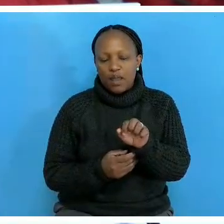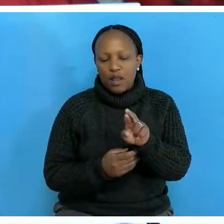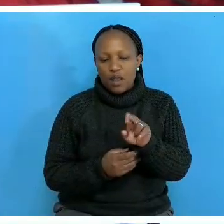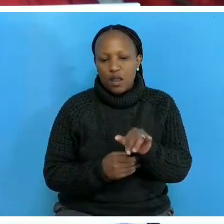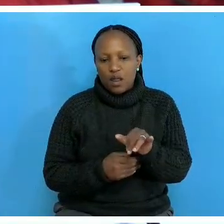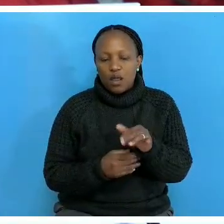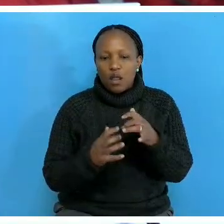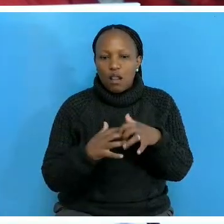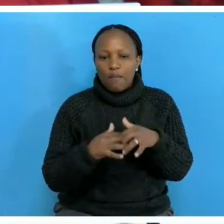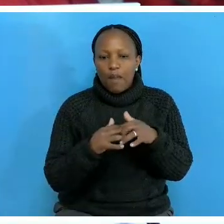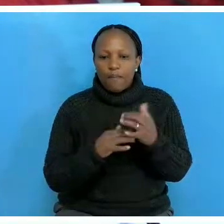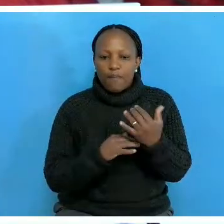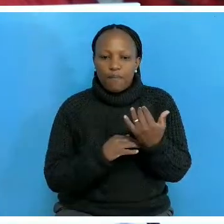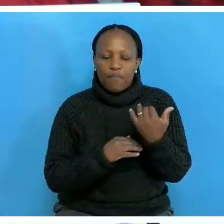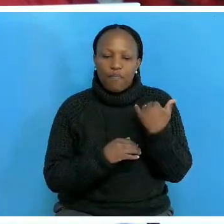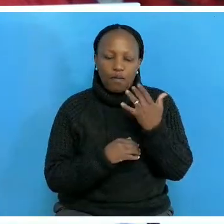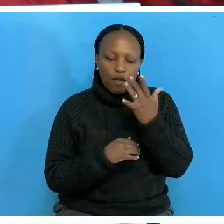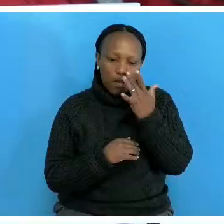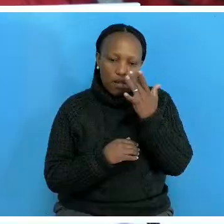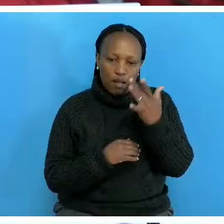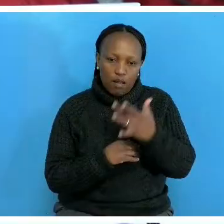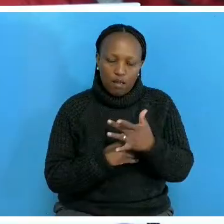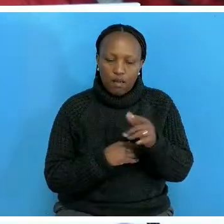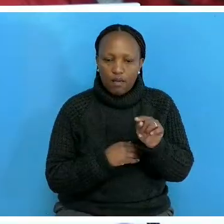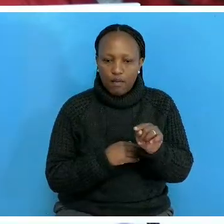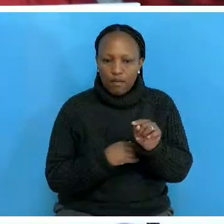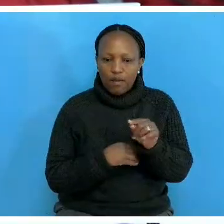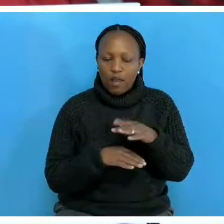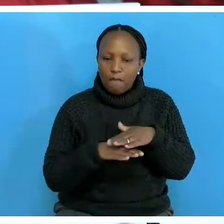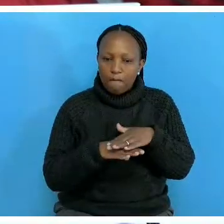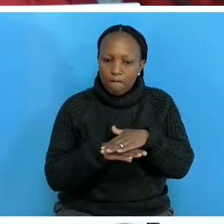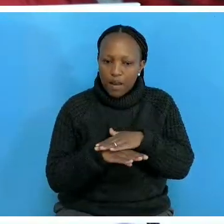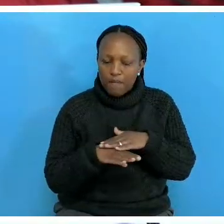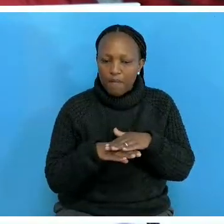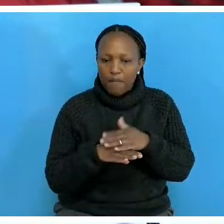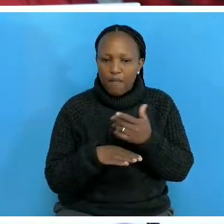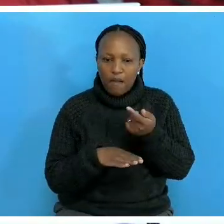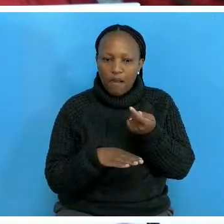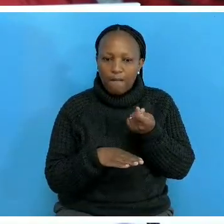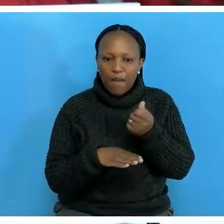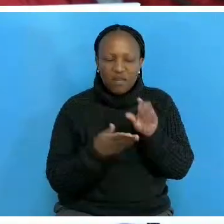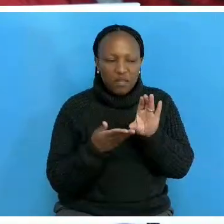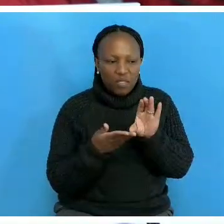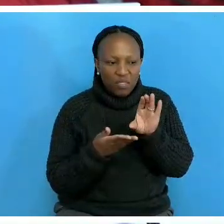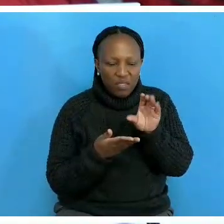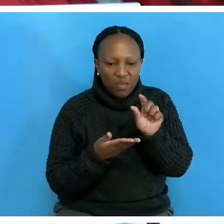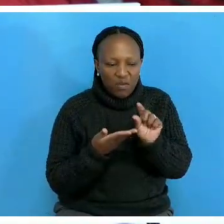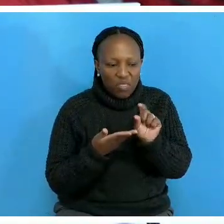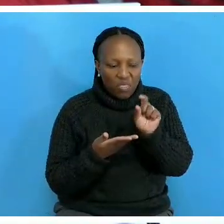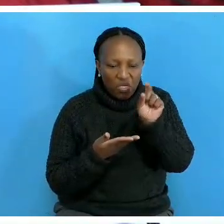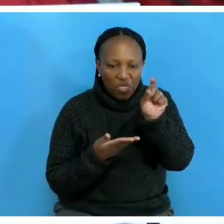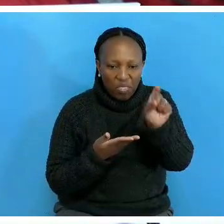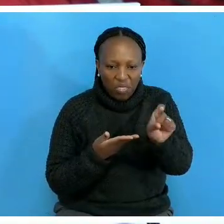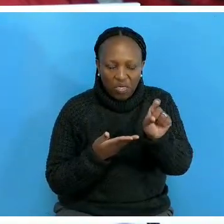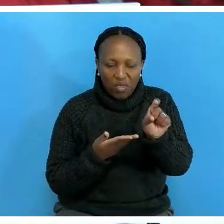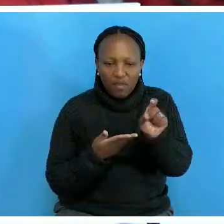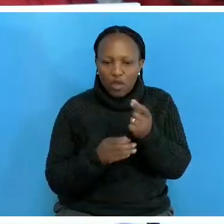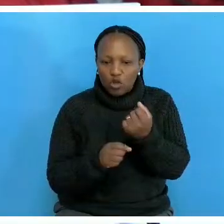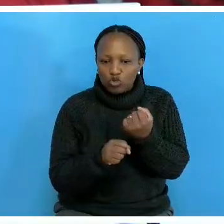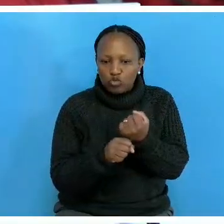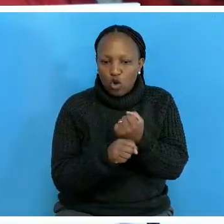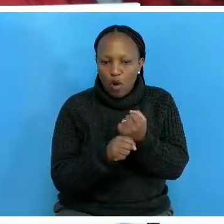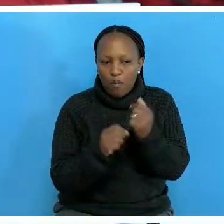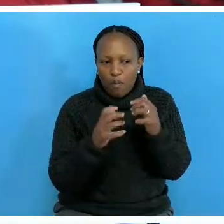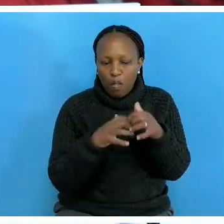Park. There was only a minimal amount that was invested in that community. Minimal job creation